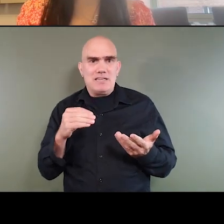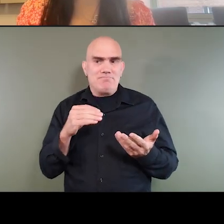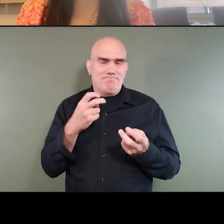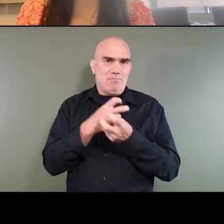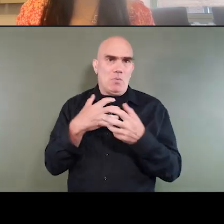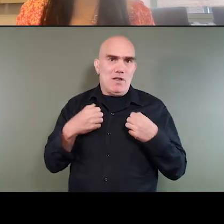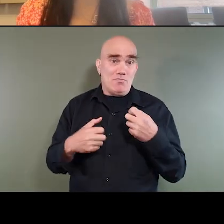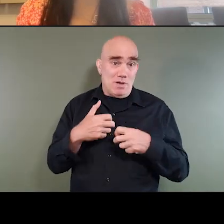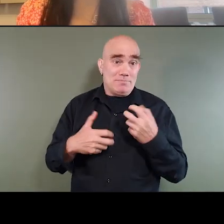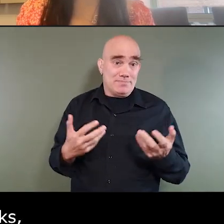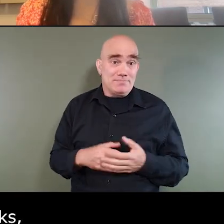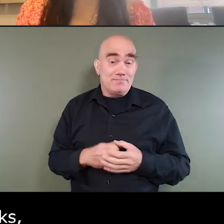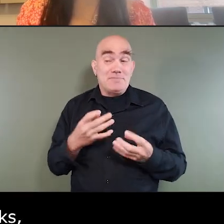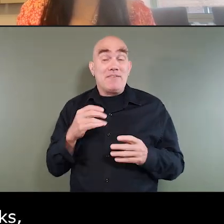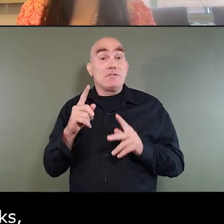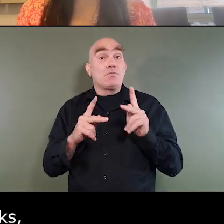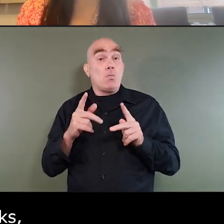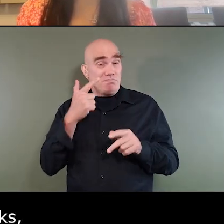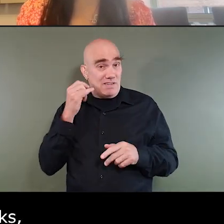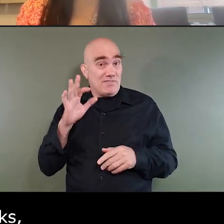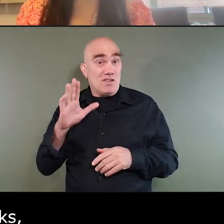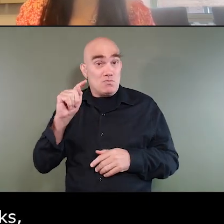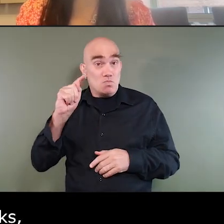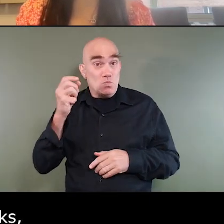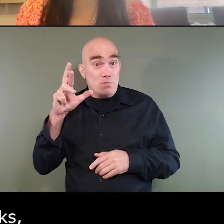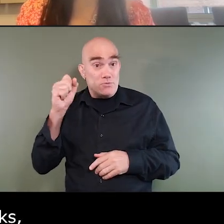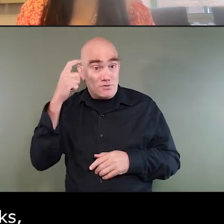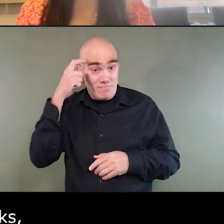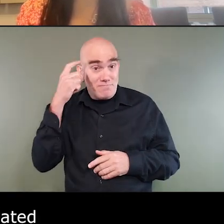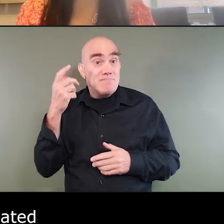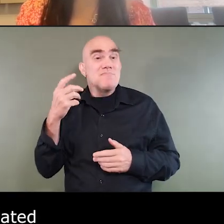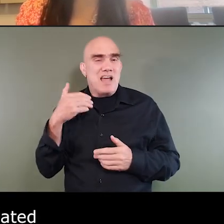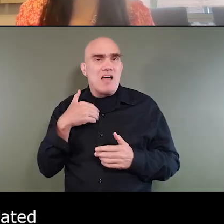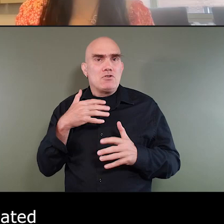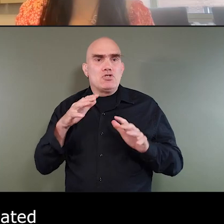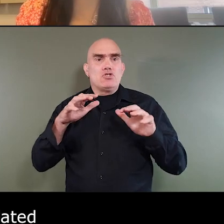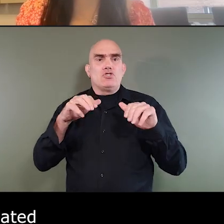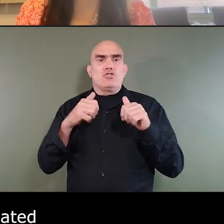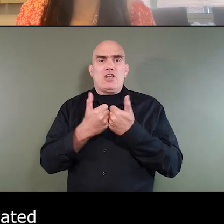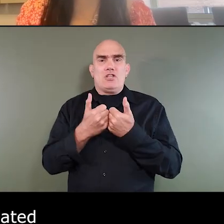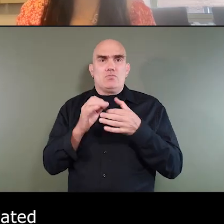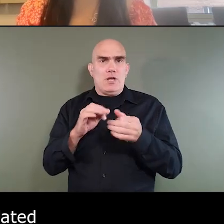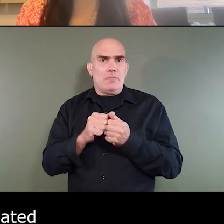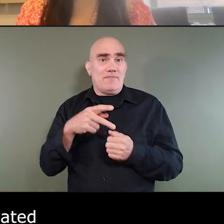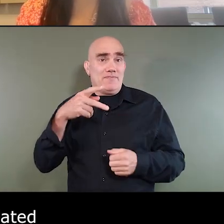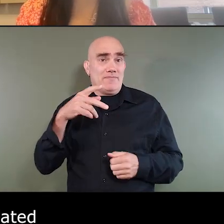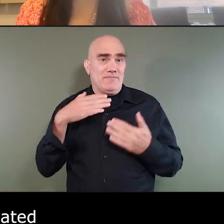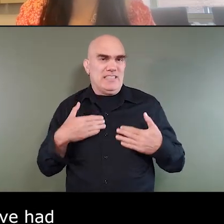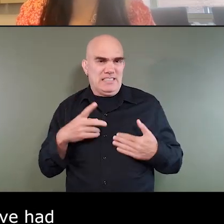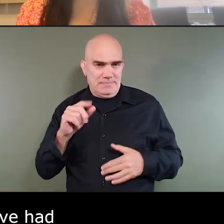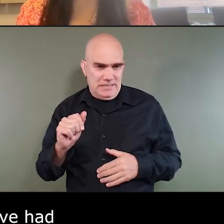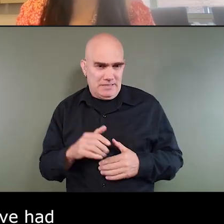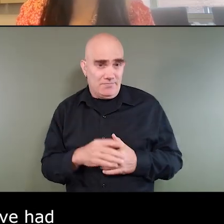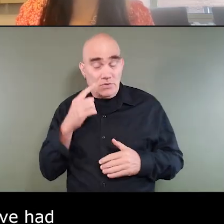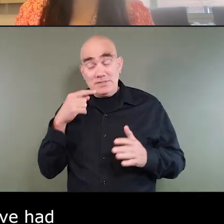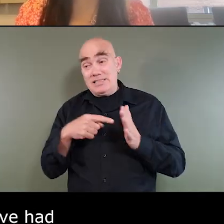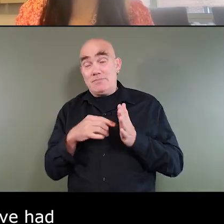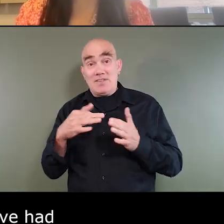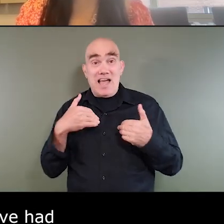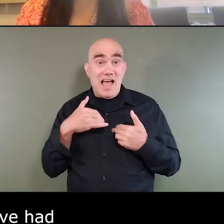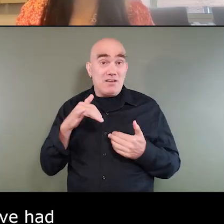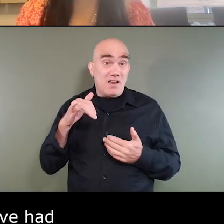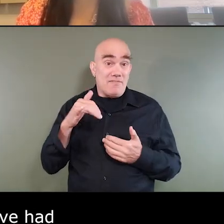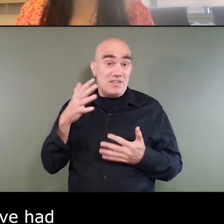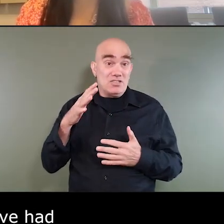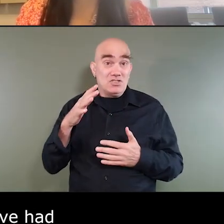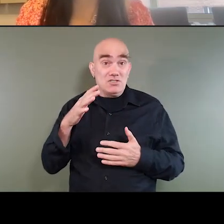health problems. Many of those folks, because of their tumors, have challenges related to physical disabilities. If, for example, they've had